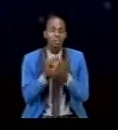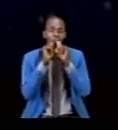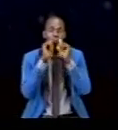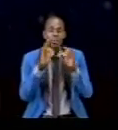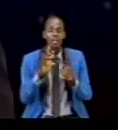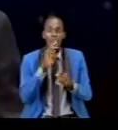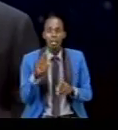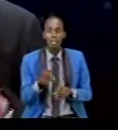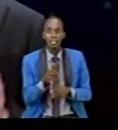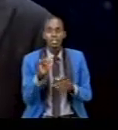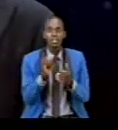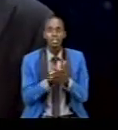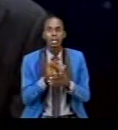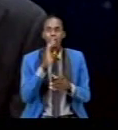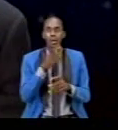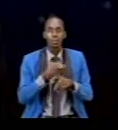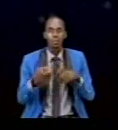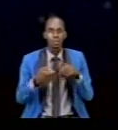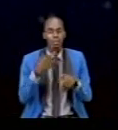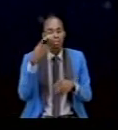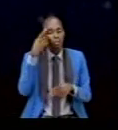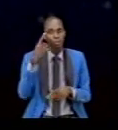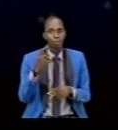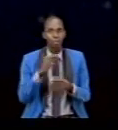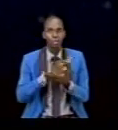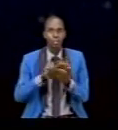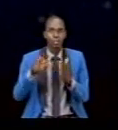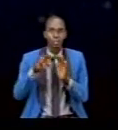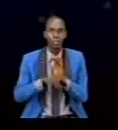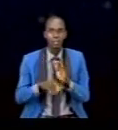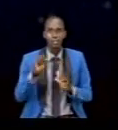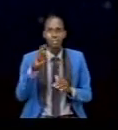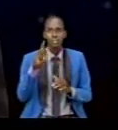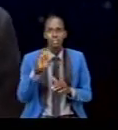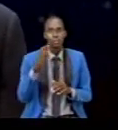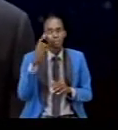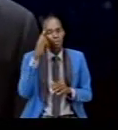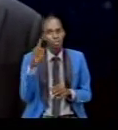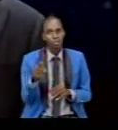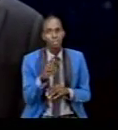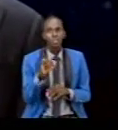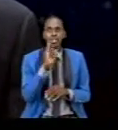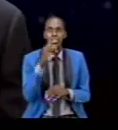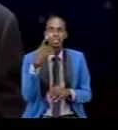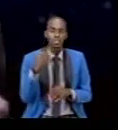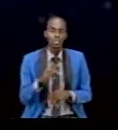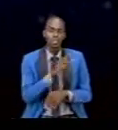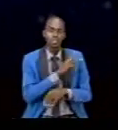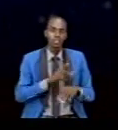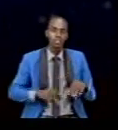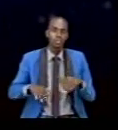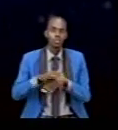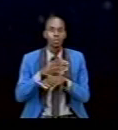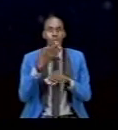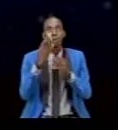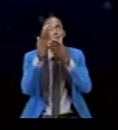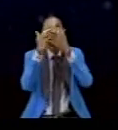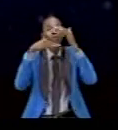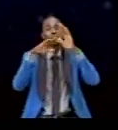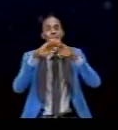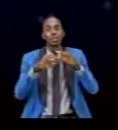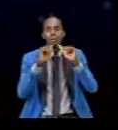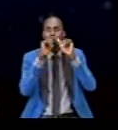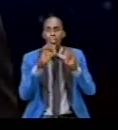are persecuted for righteousness' sake, for theirs is the kingdom of heaven. Blessed are you when men